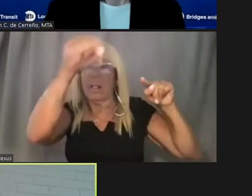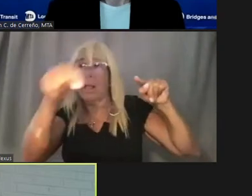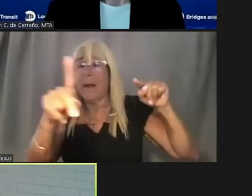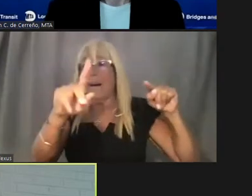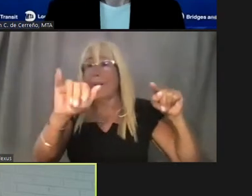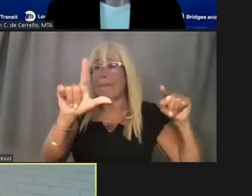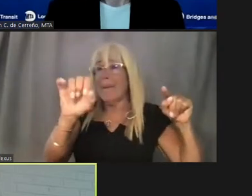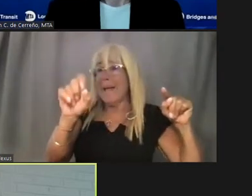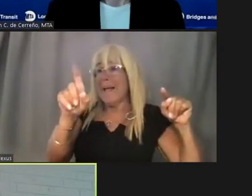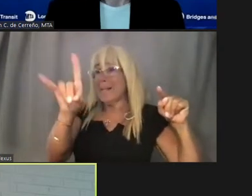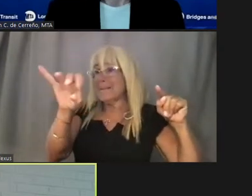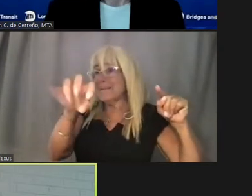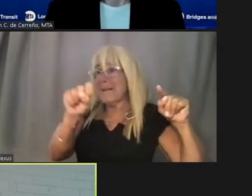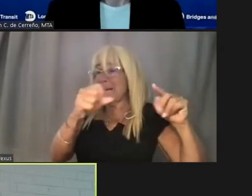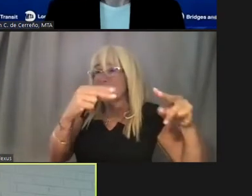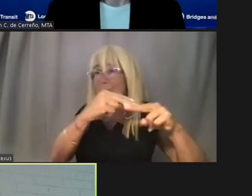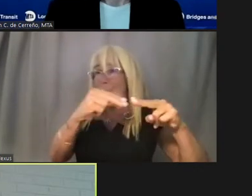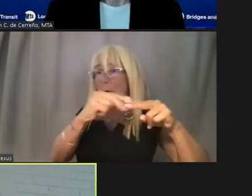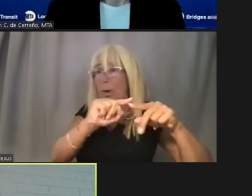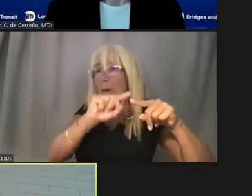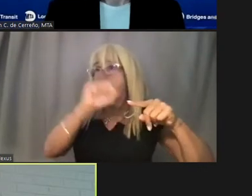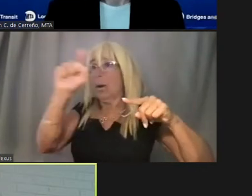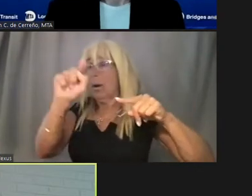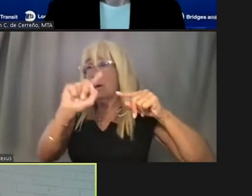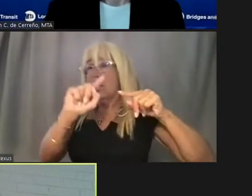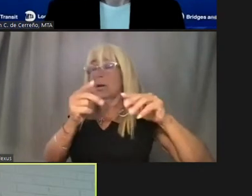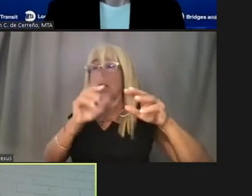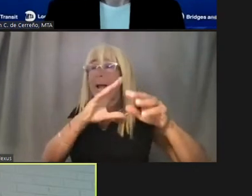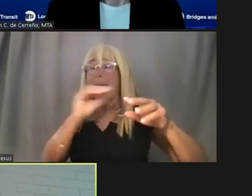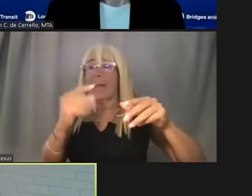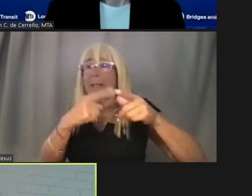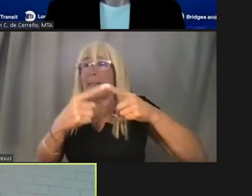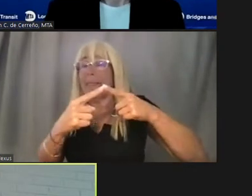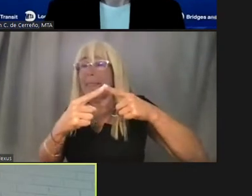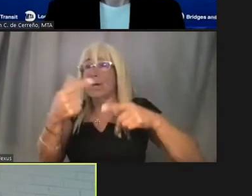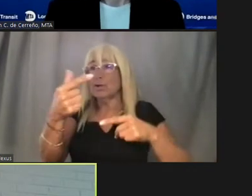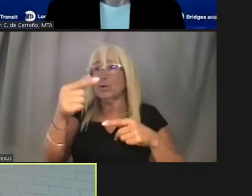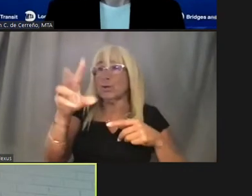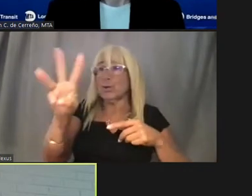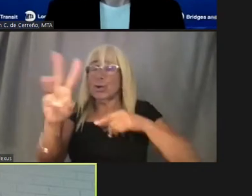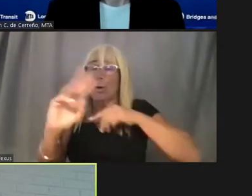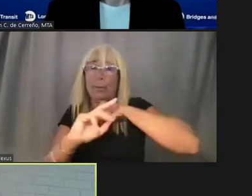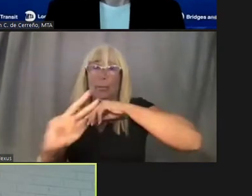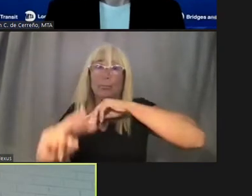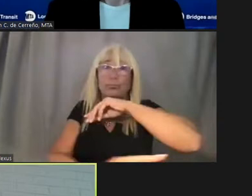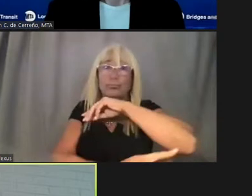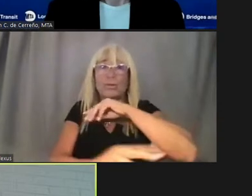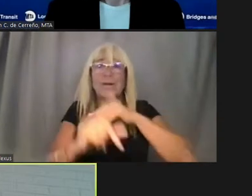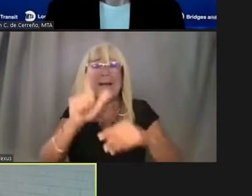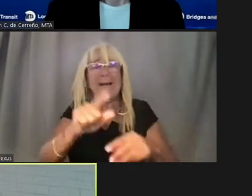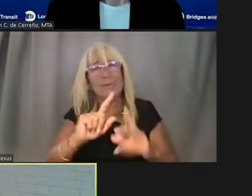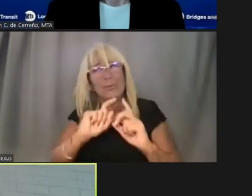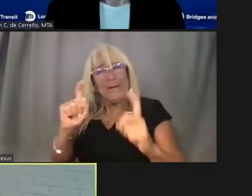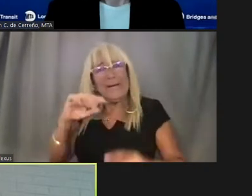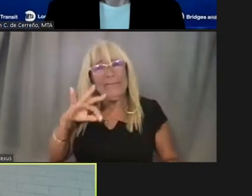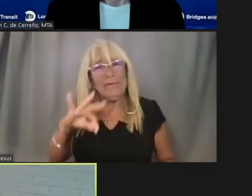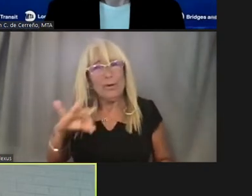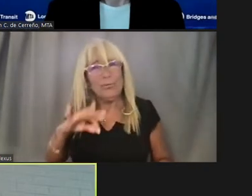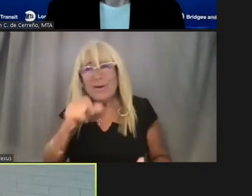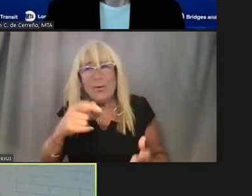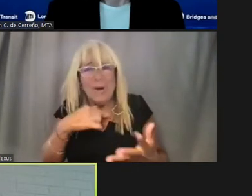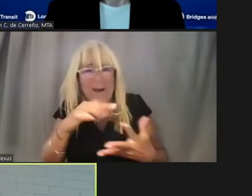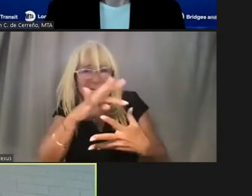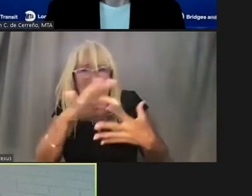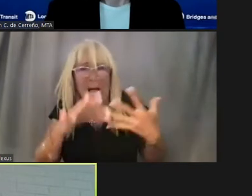there has to be a recognition of that and there has to be some sort of a credit given to those folks they don't have the options